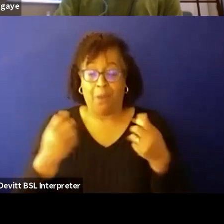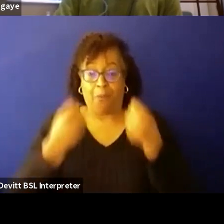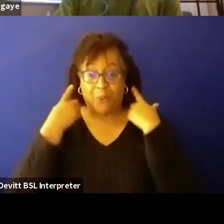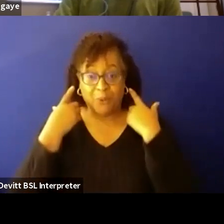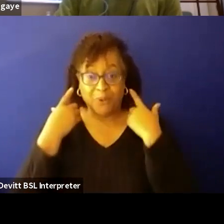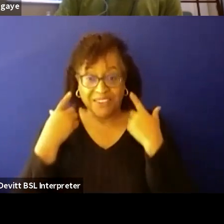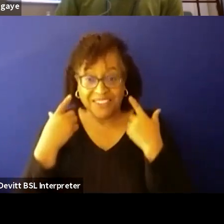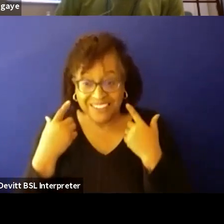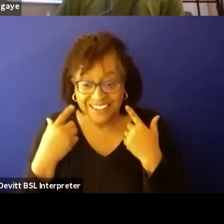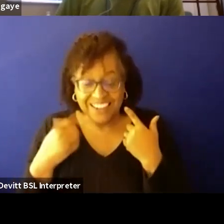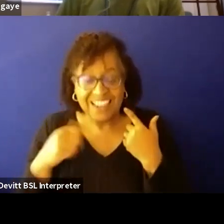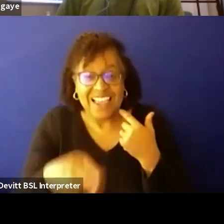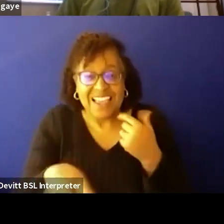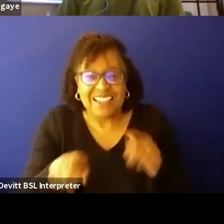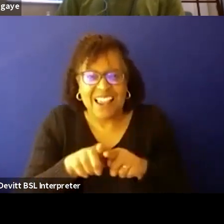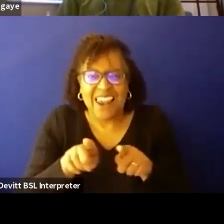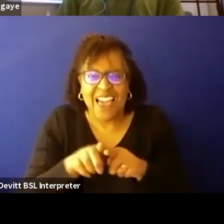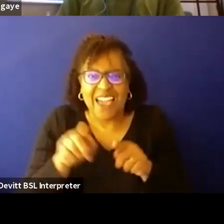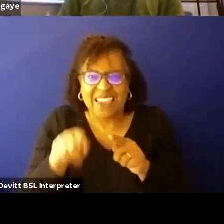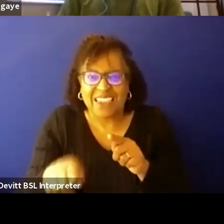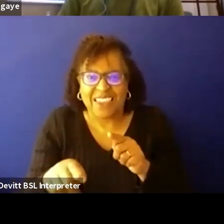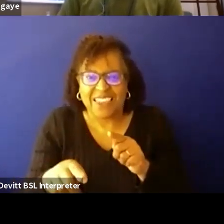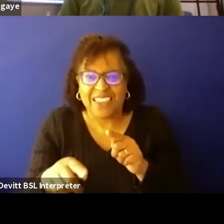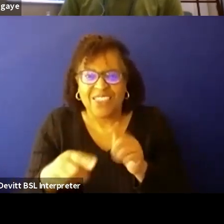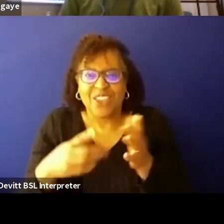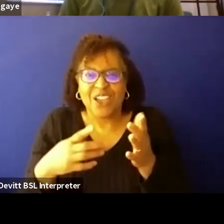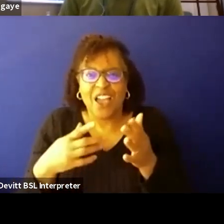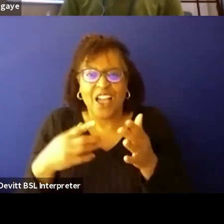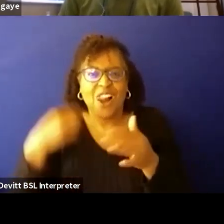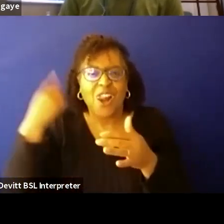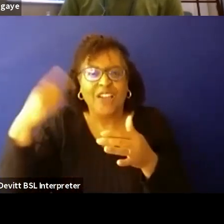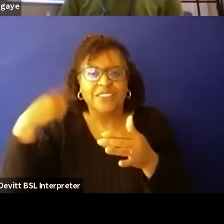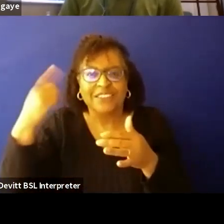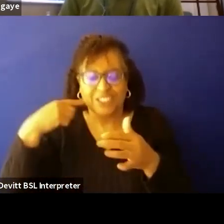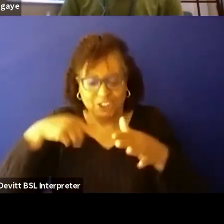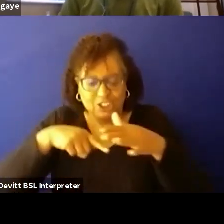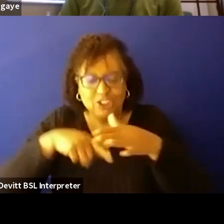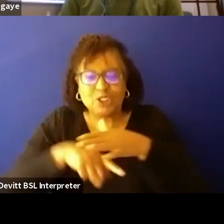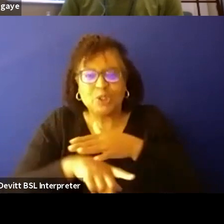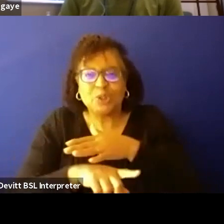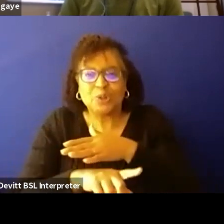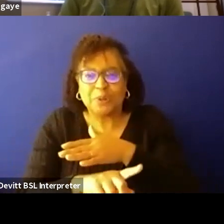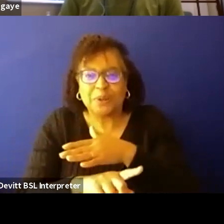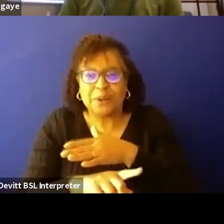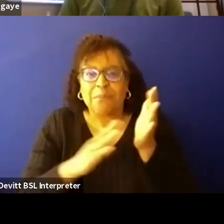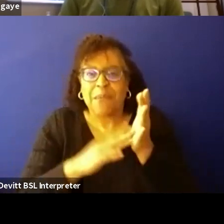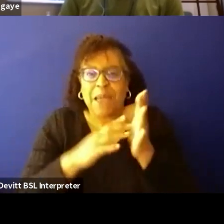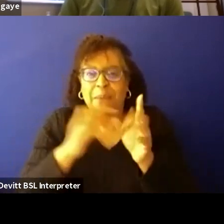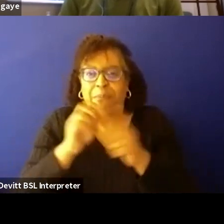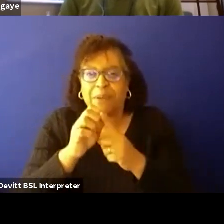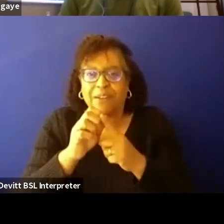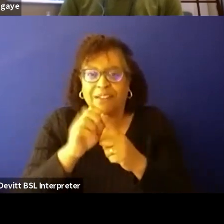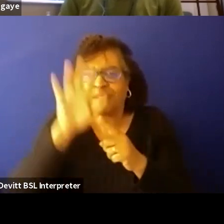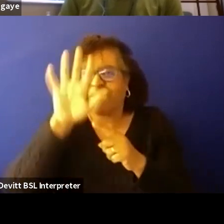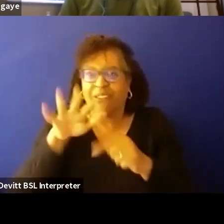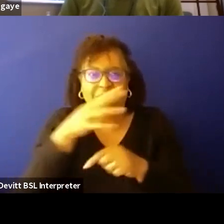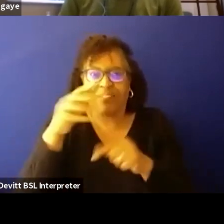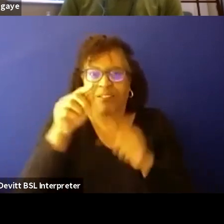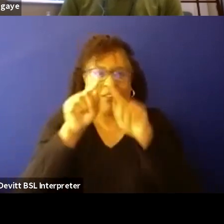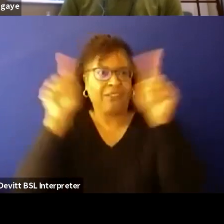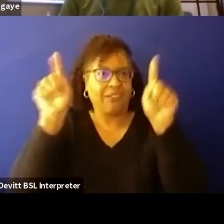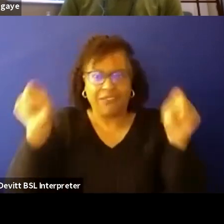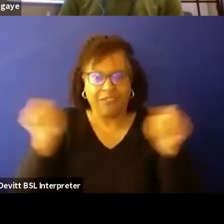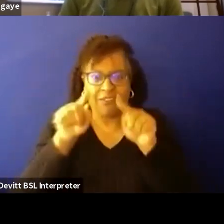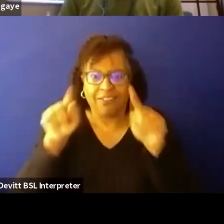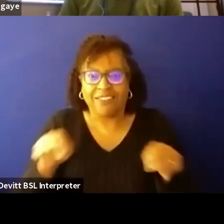London. It's not complicated. Right, yeah. But that's because we want to include all the detail. Right,